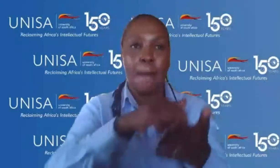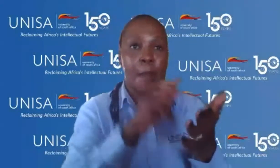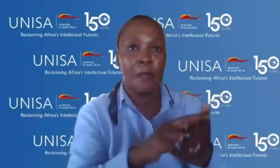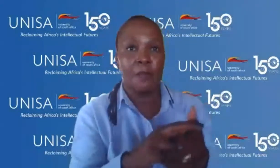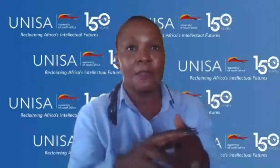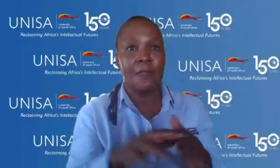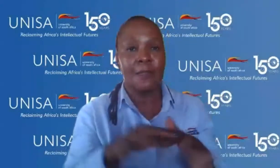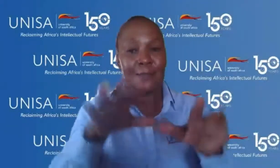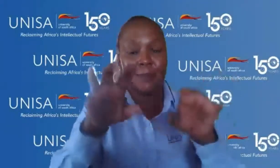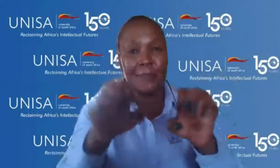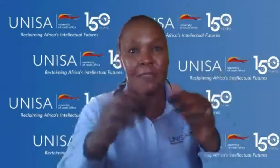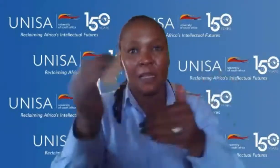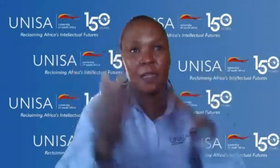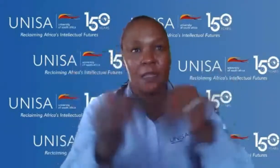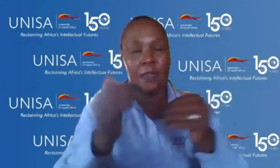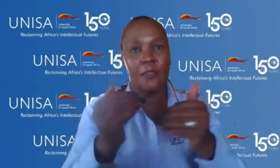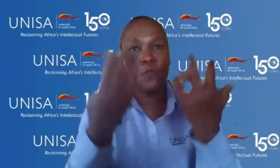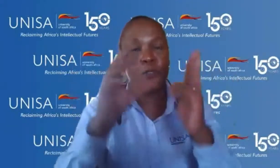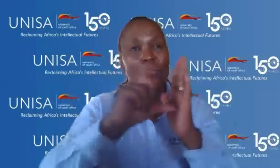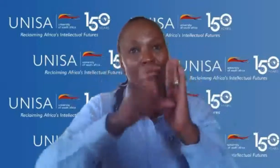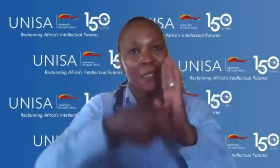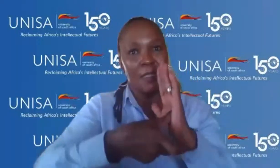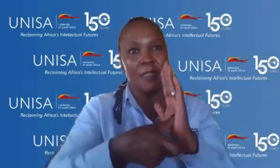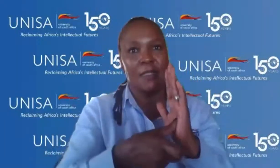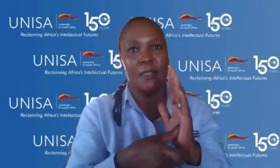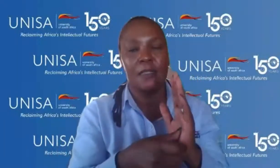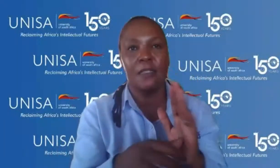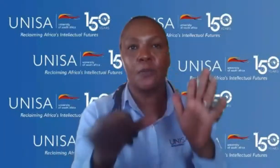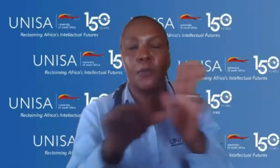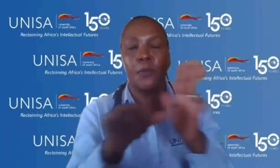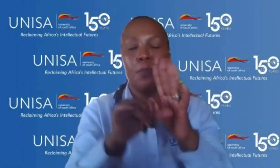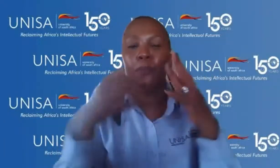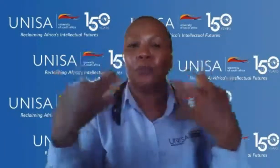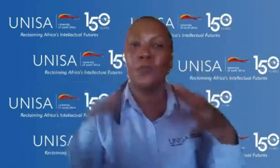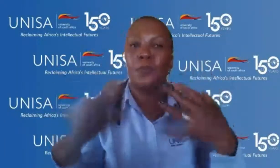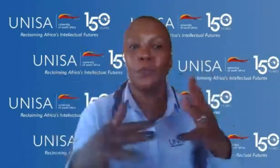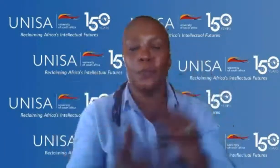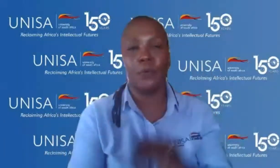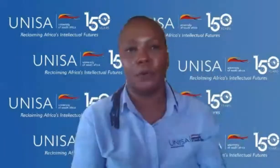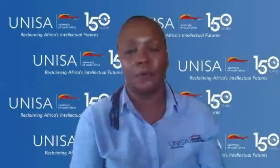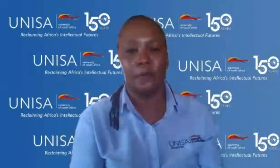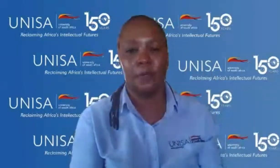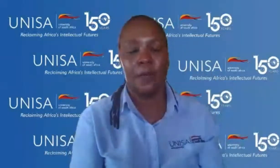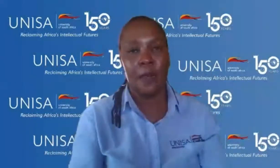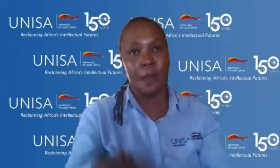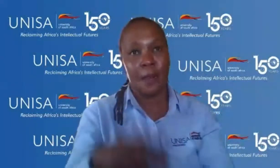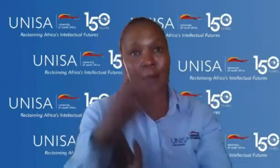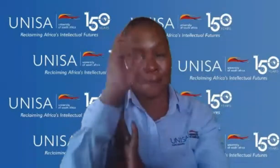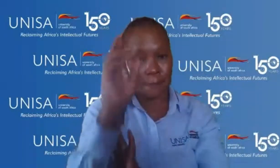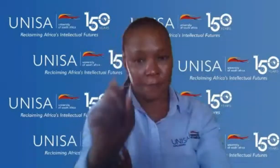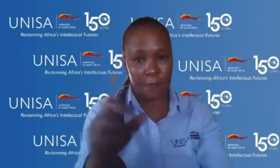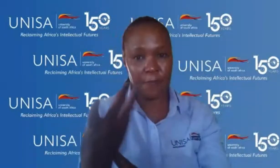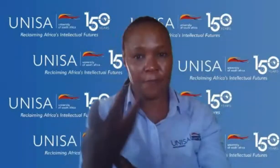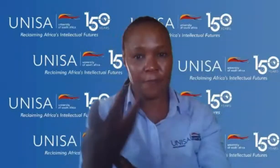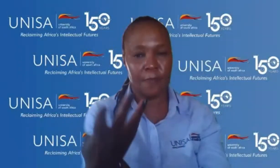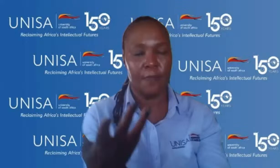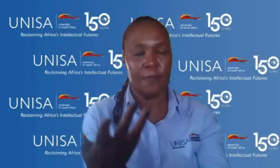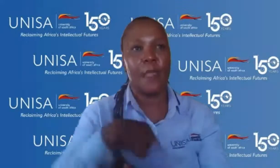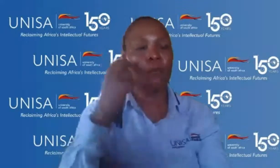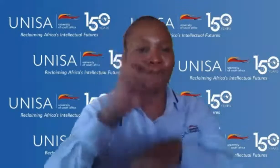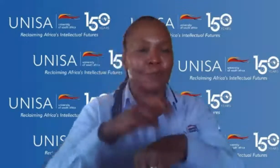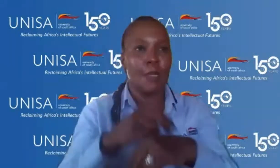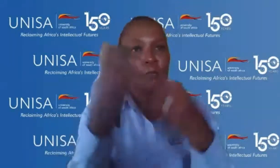as a student with disabilities is very important. Remember that our needs as students